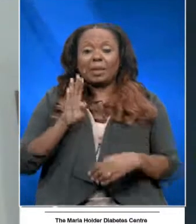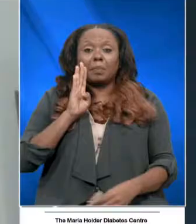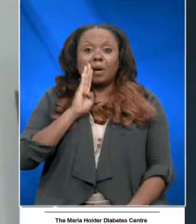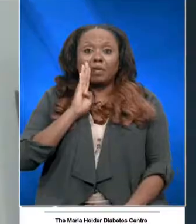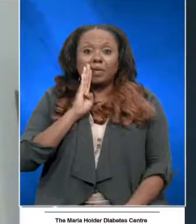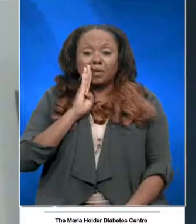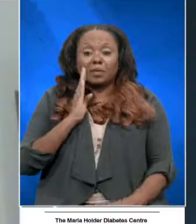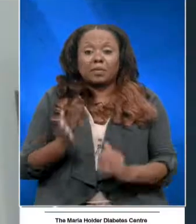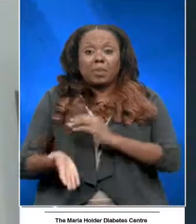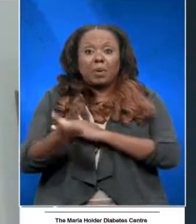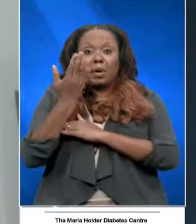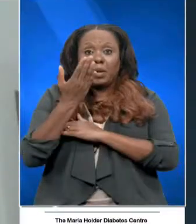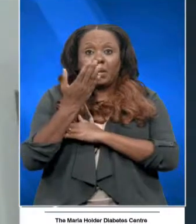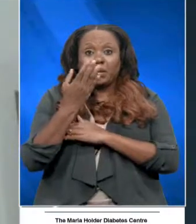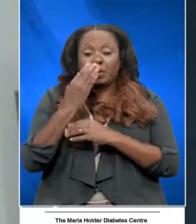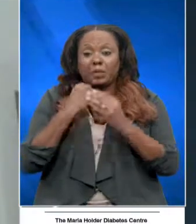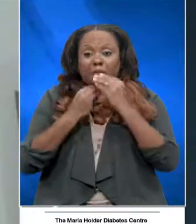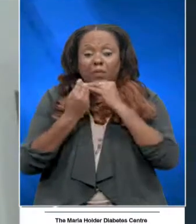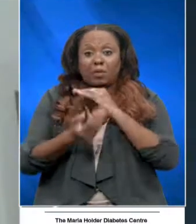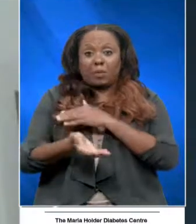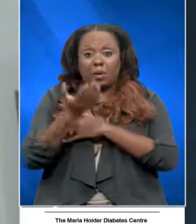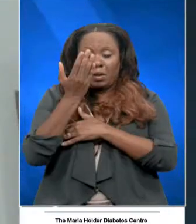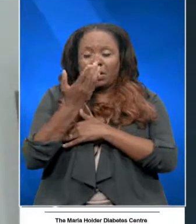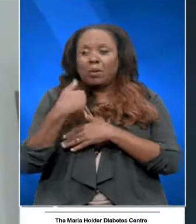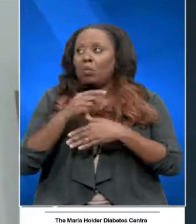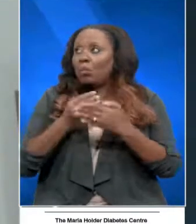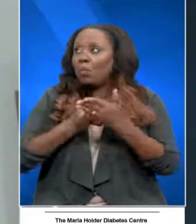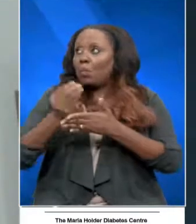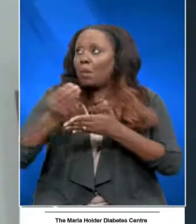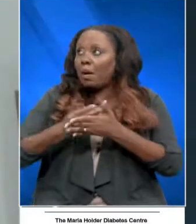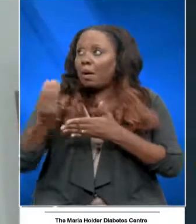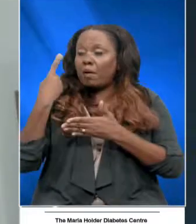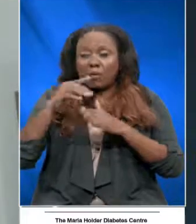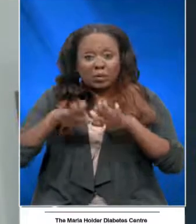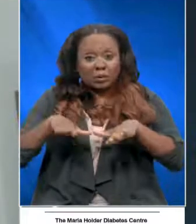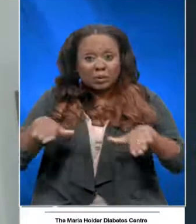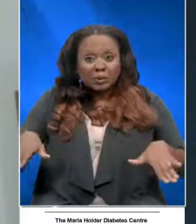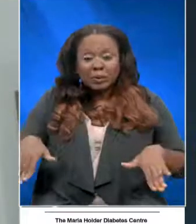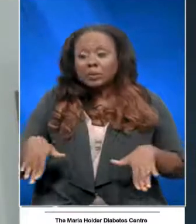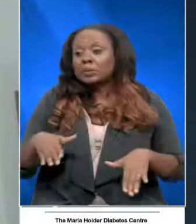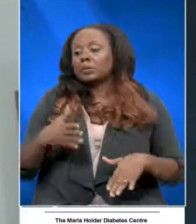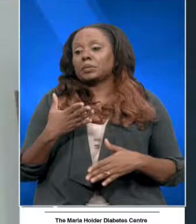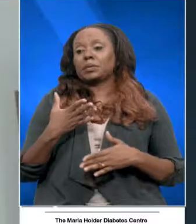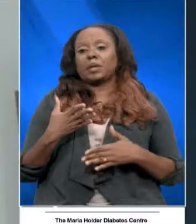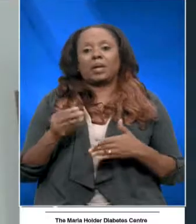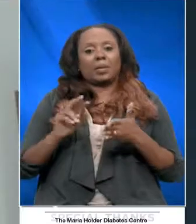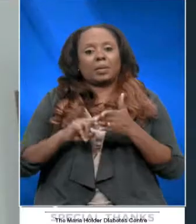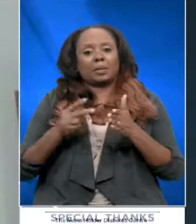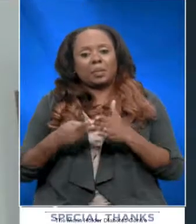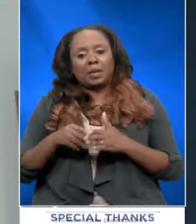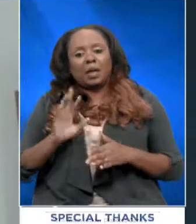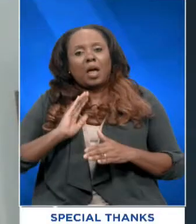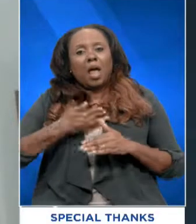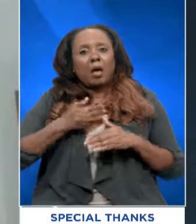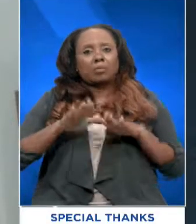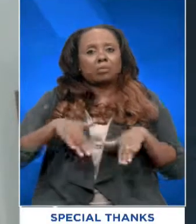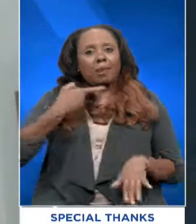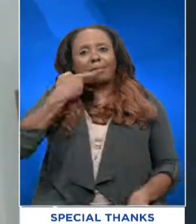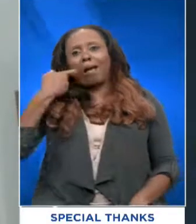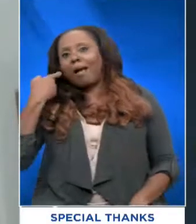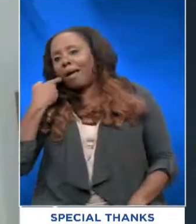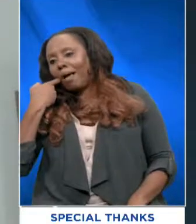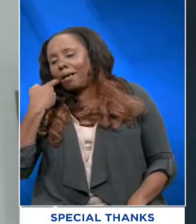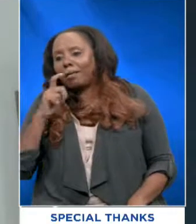it, and we consume these things and we buy these things for our children, and we set them up for having